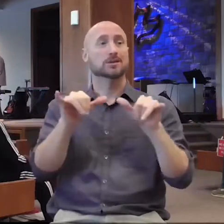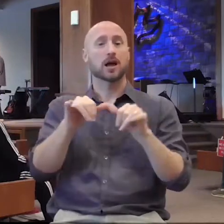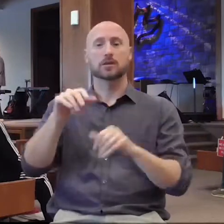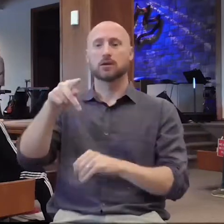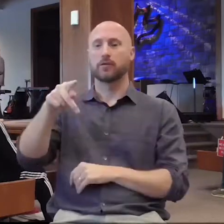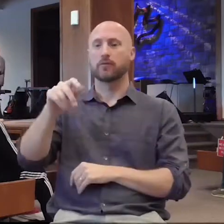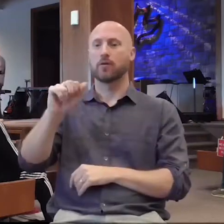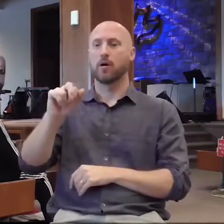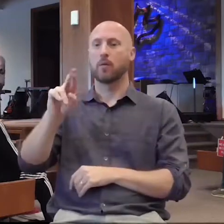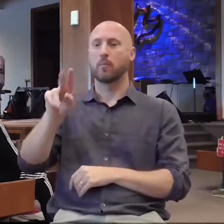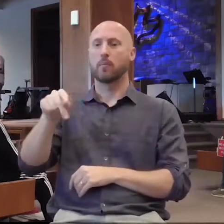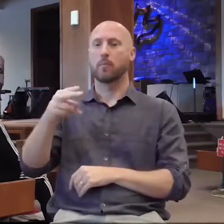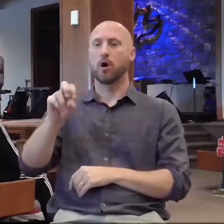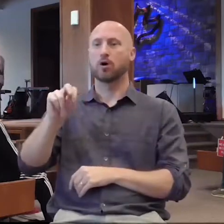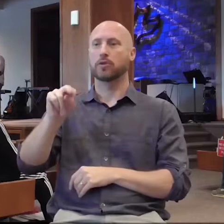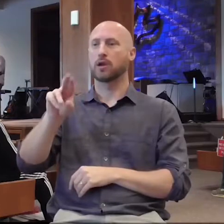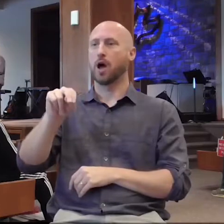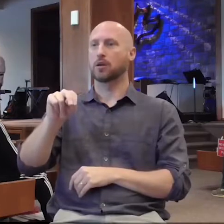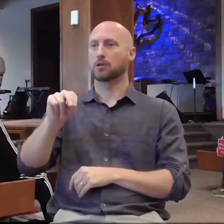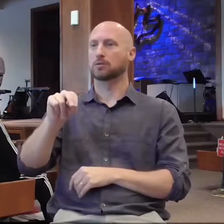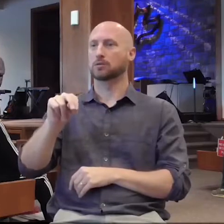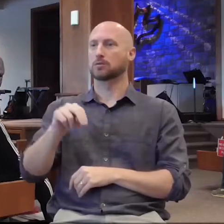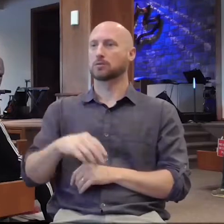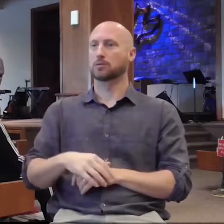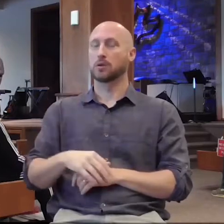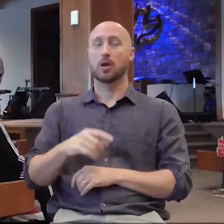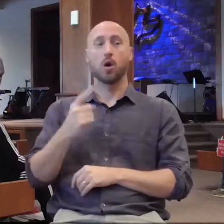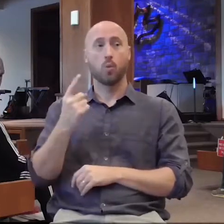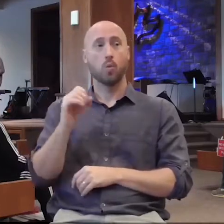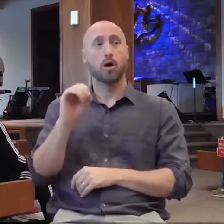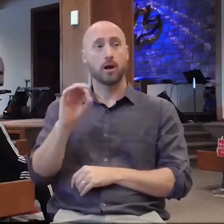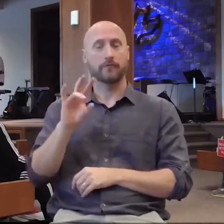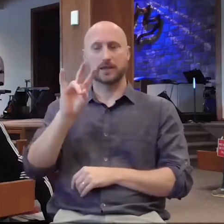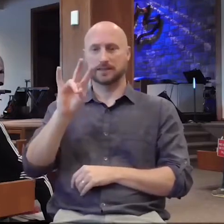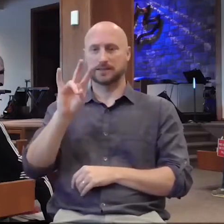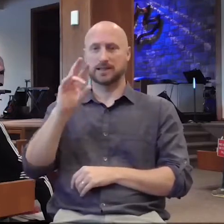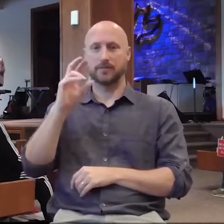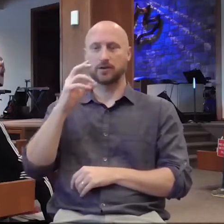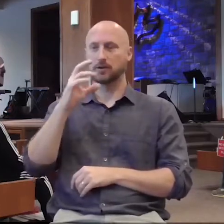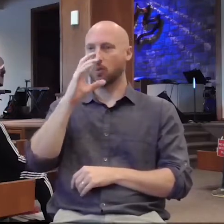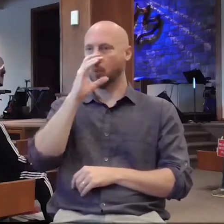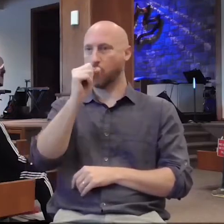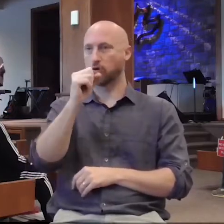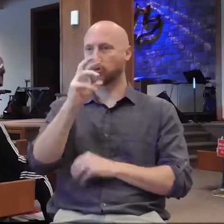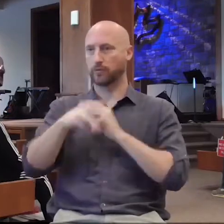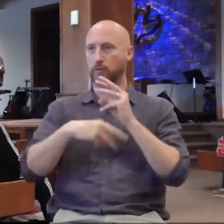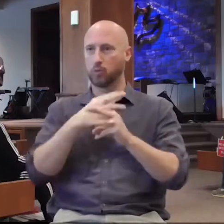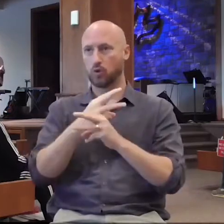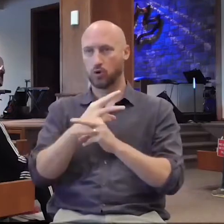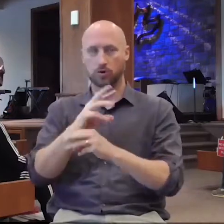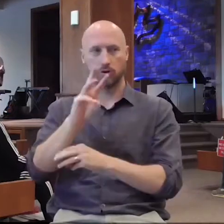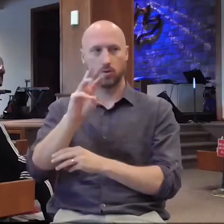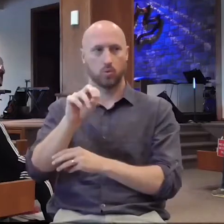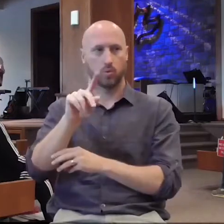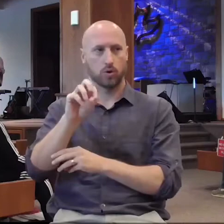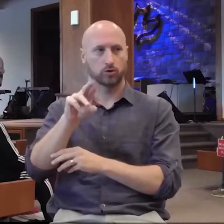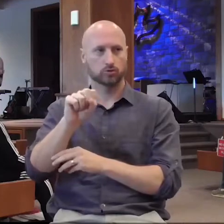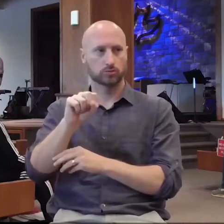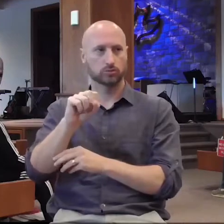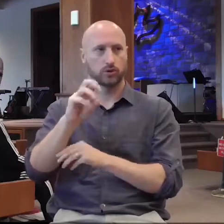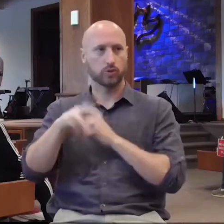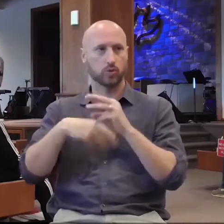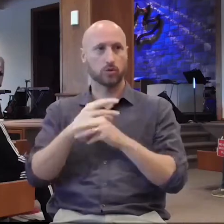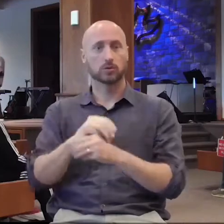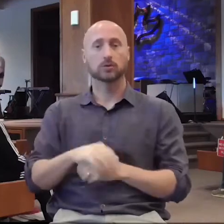to Diana. It was one of the seven wonders of the world. But it was also filled with over 1,000 temple prostitutes